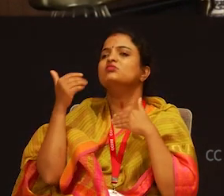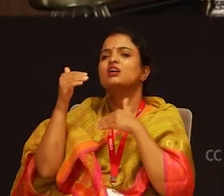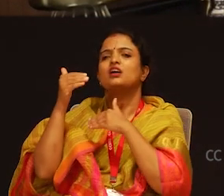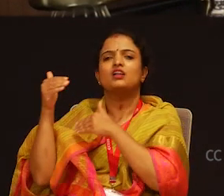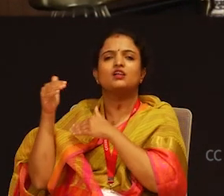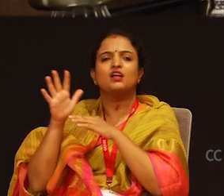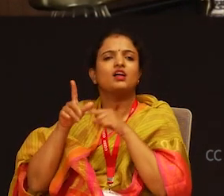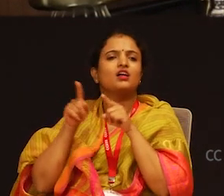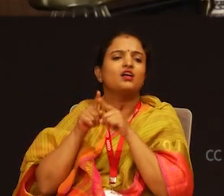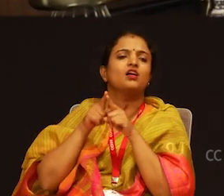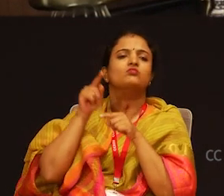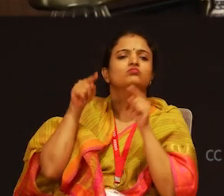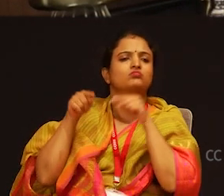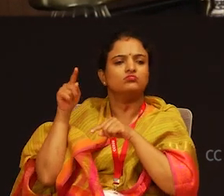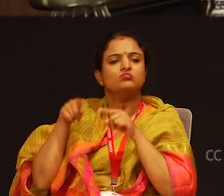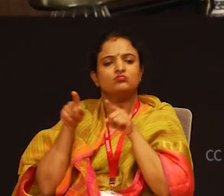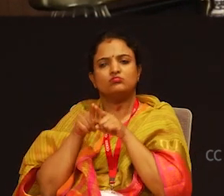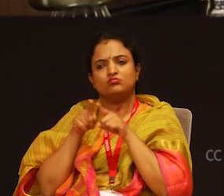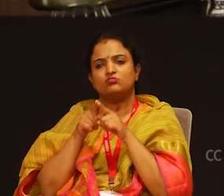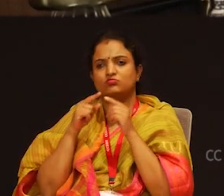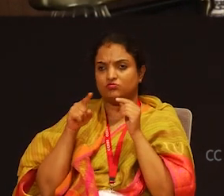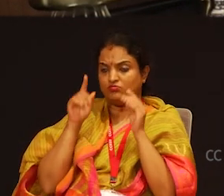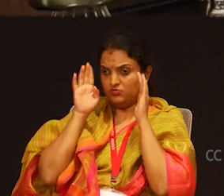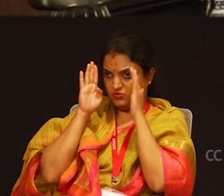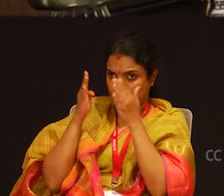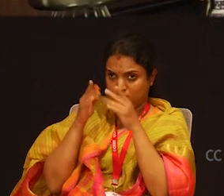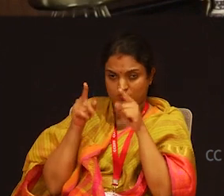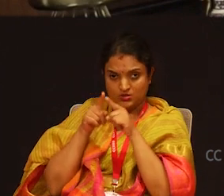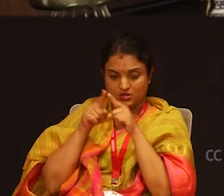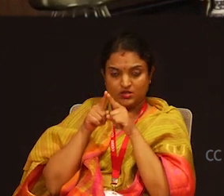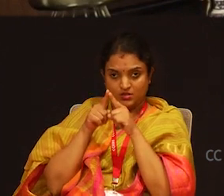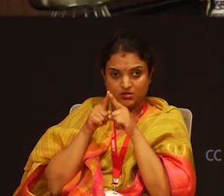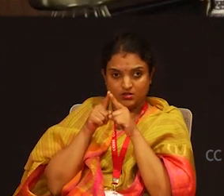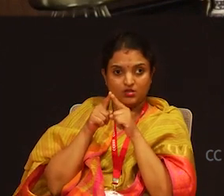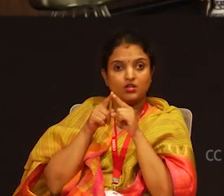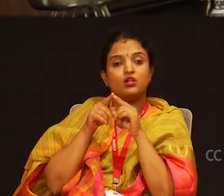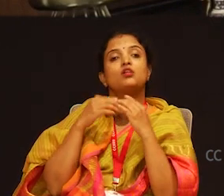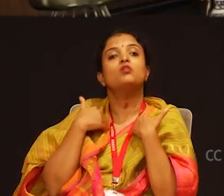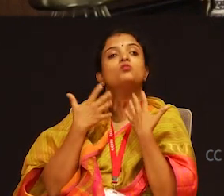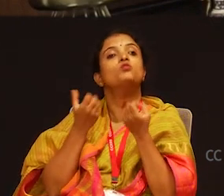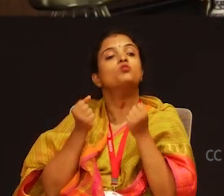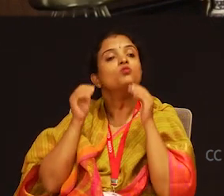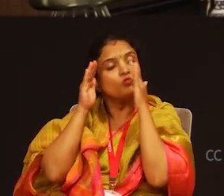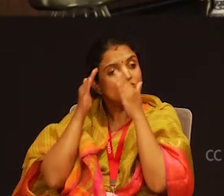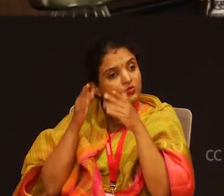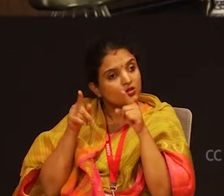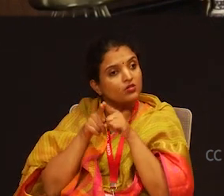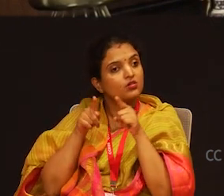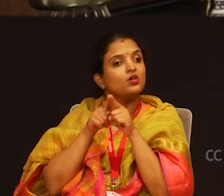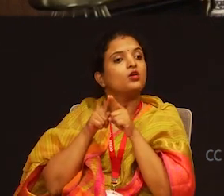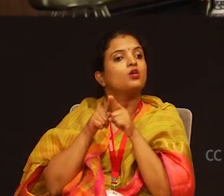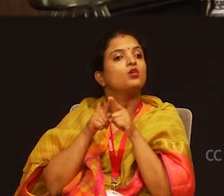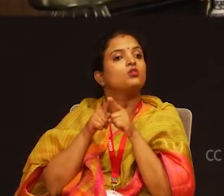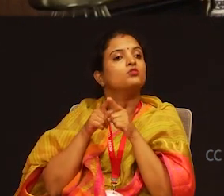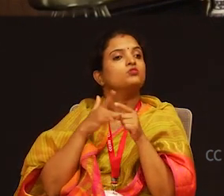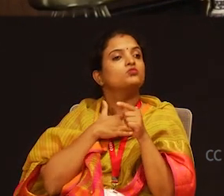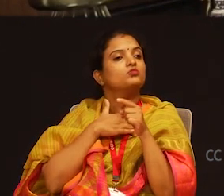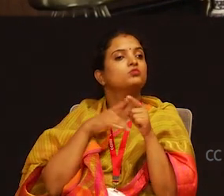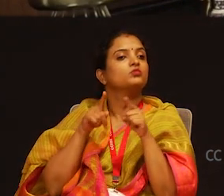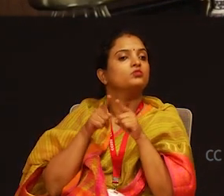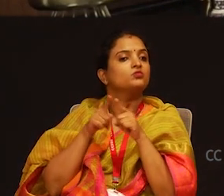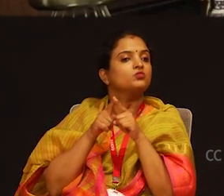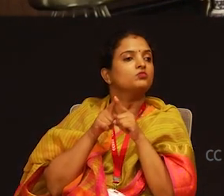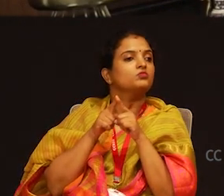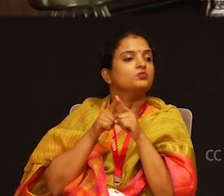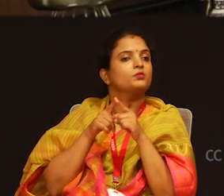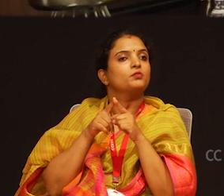certain capabilities. So rather than focusing on the limitations, we should focus on knowing the true potential. If there